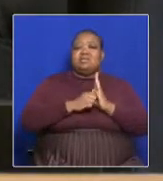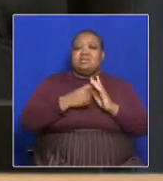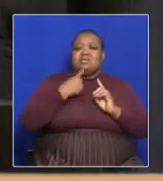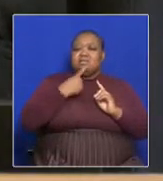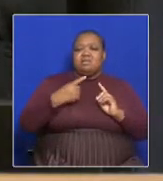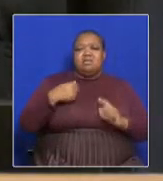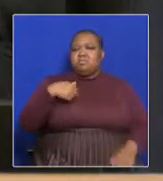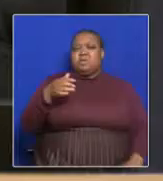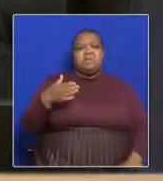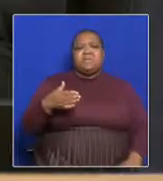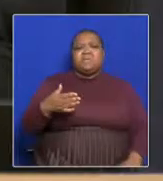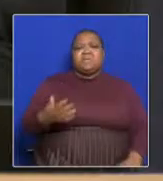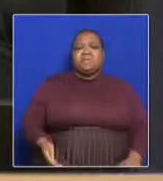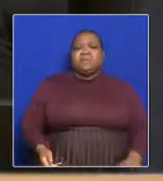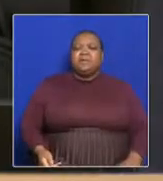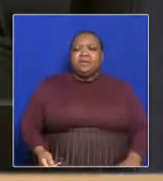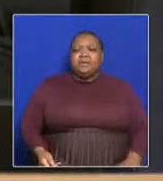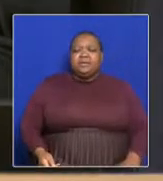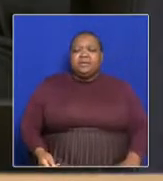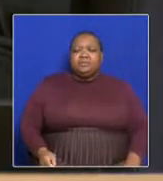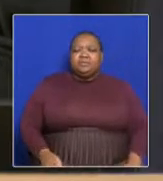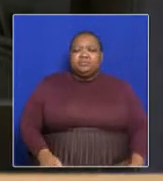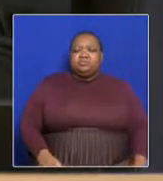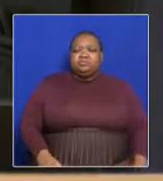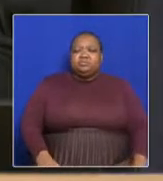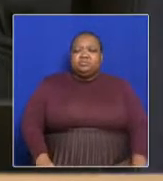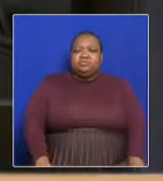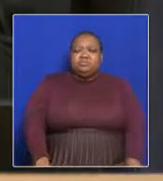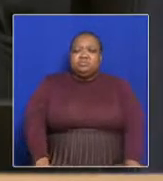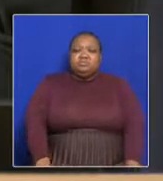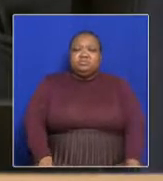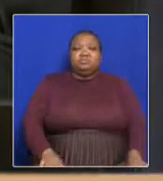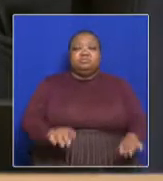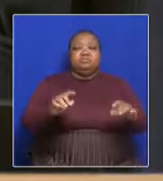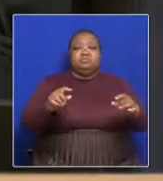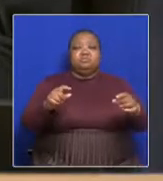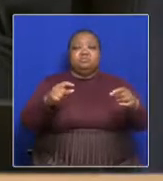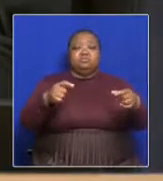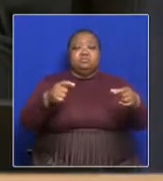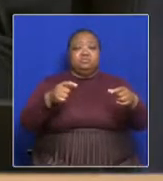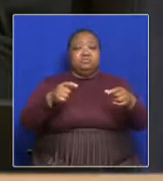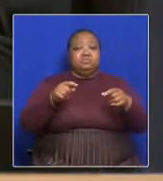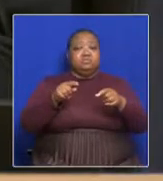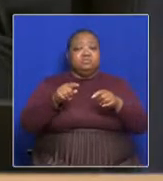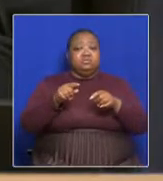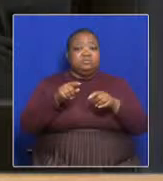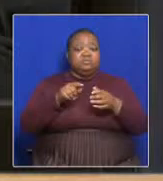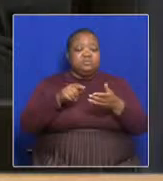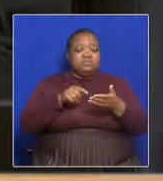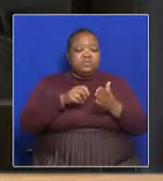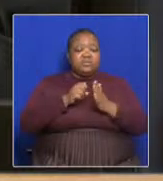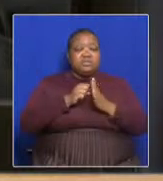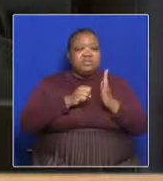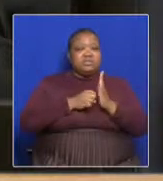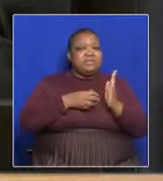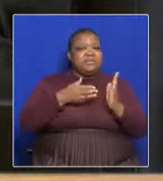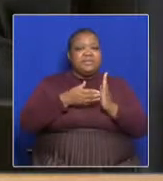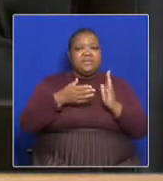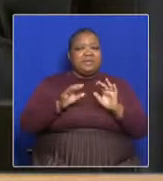And I think we're at a point where the Commission, it's not a question of interpreting the statement. I think the statement is very clear what it's